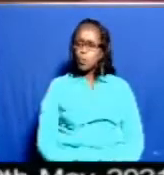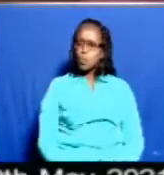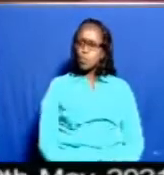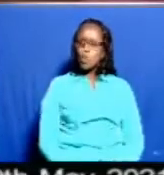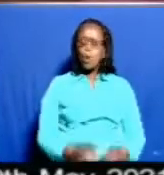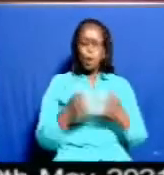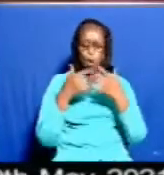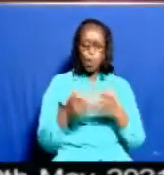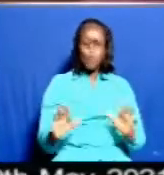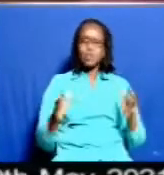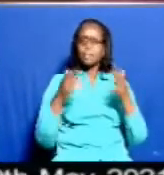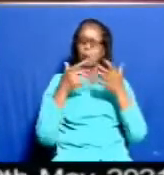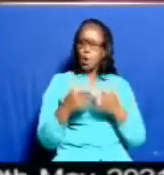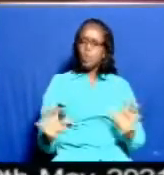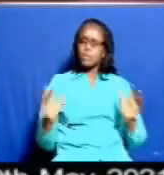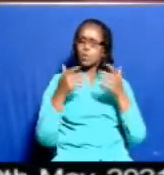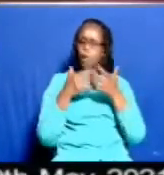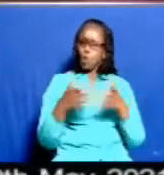a lot of loss.